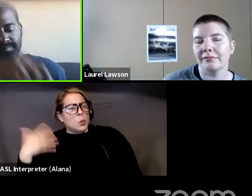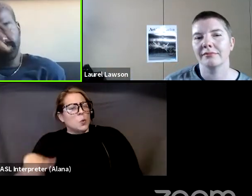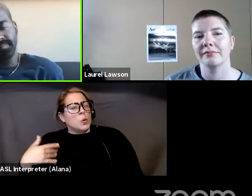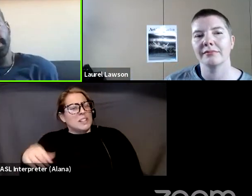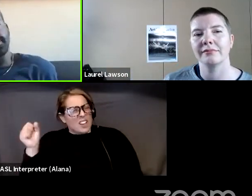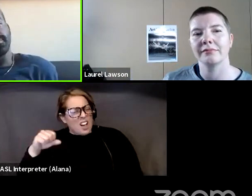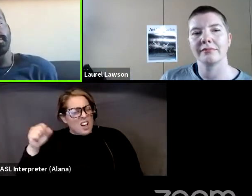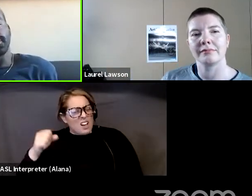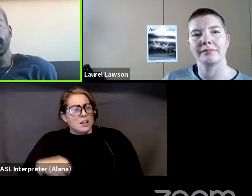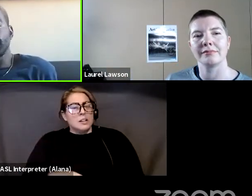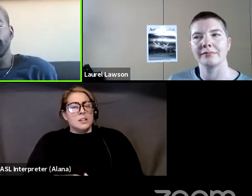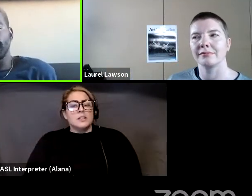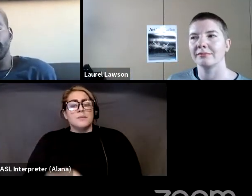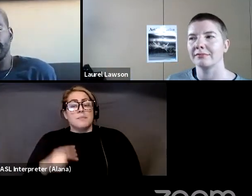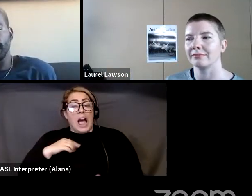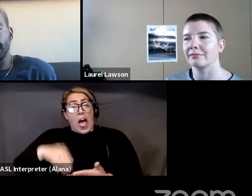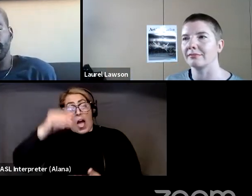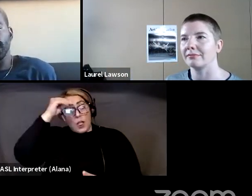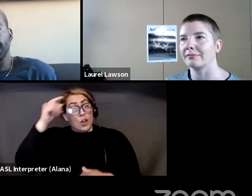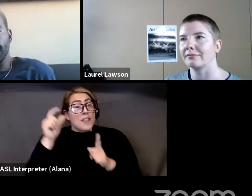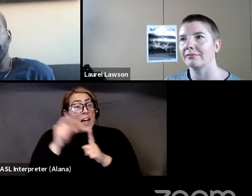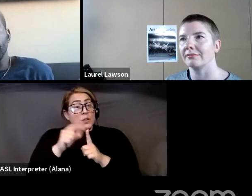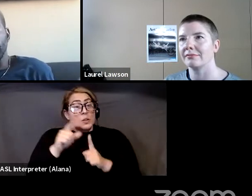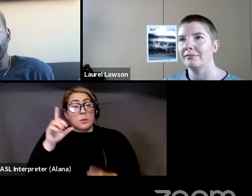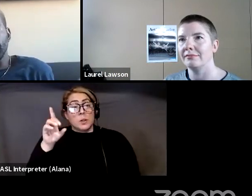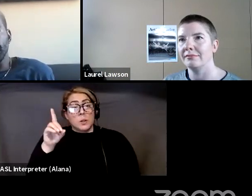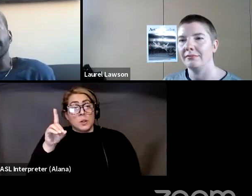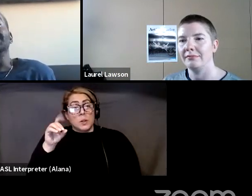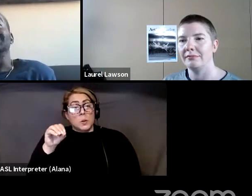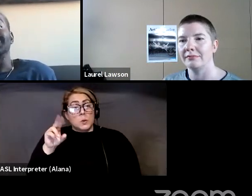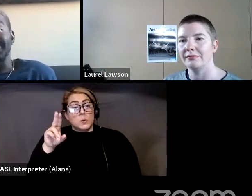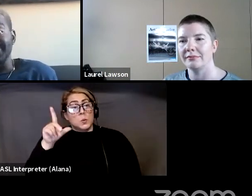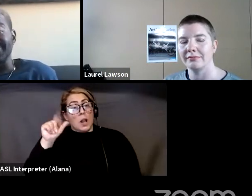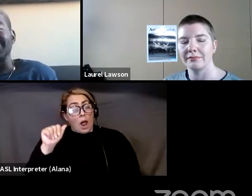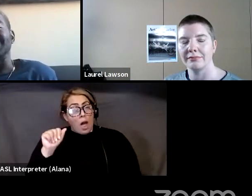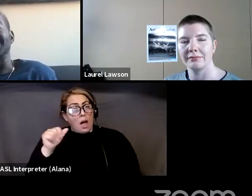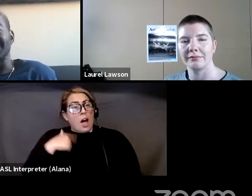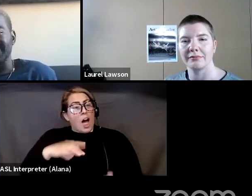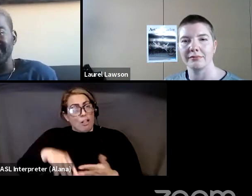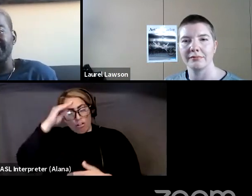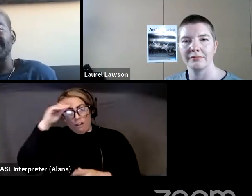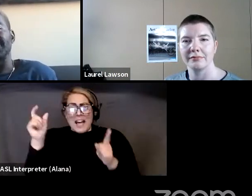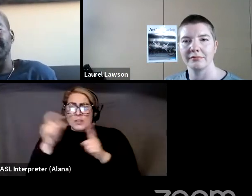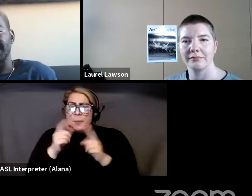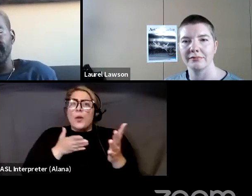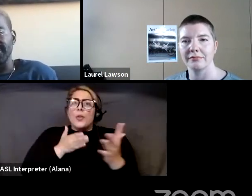I learned the term doula through disability community,